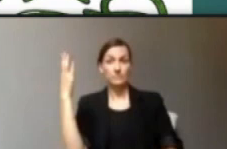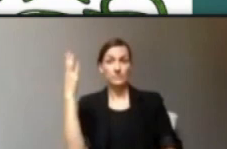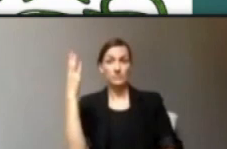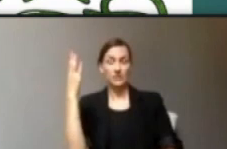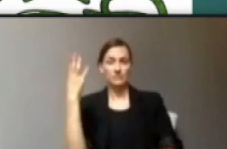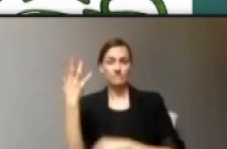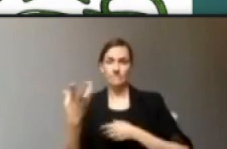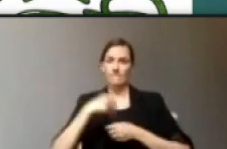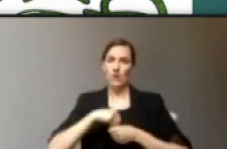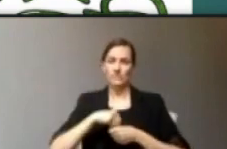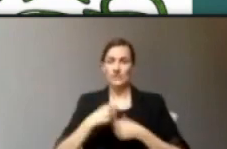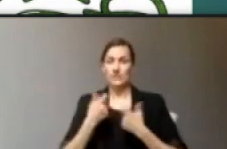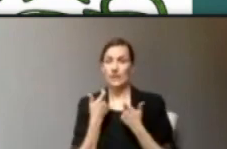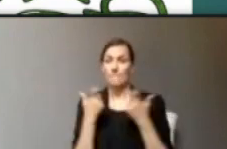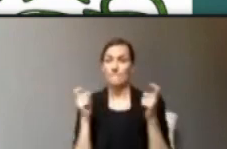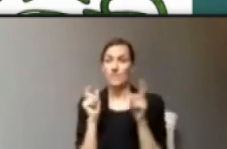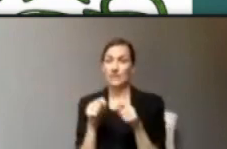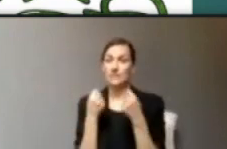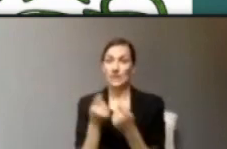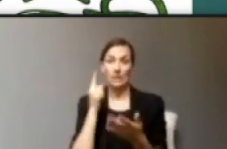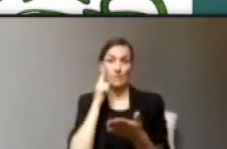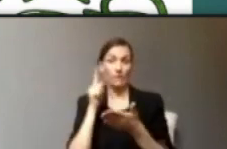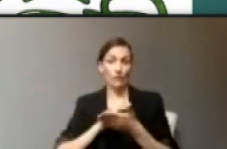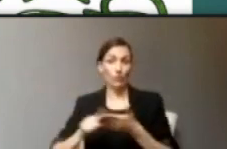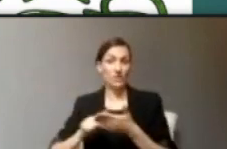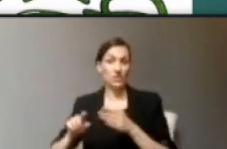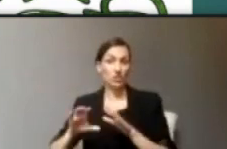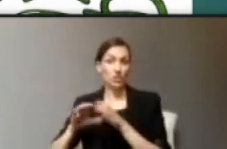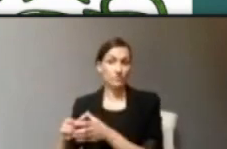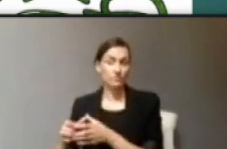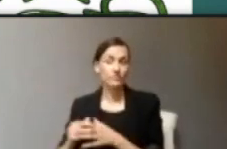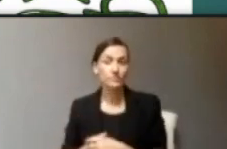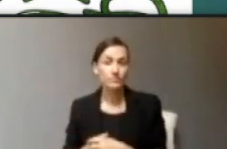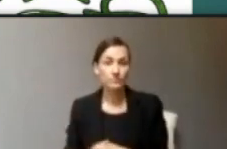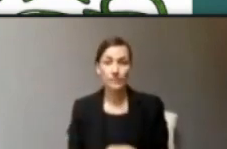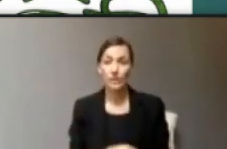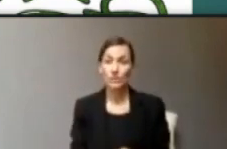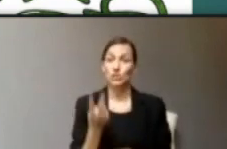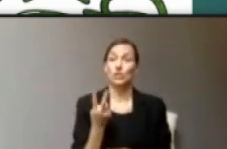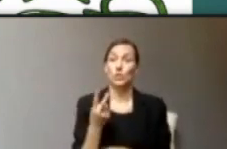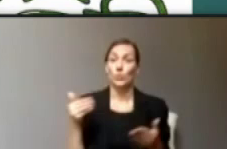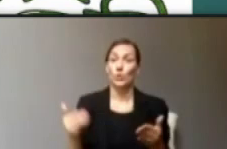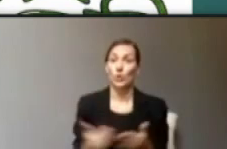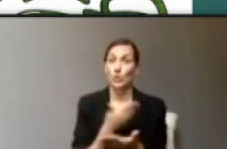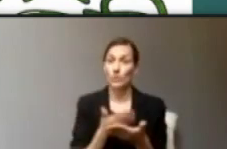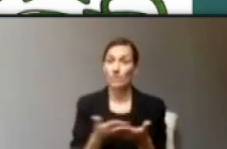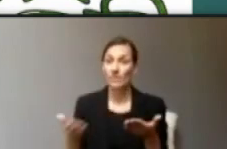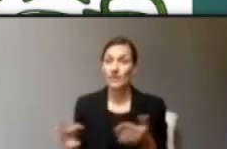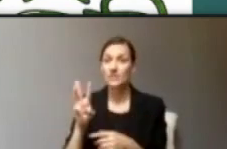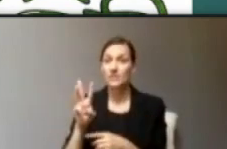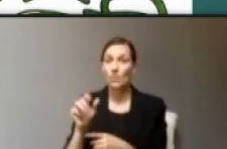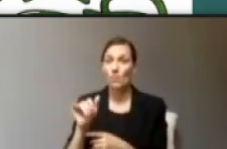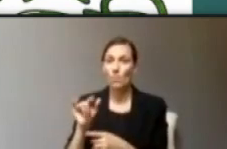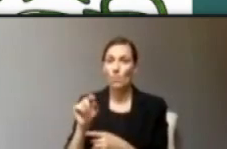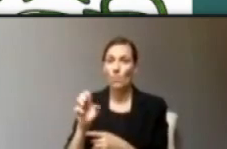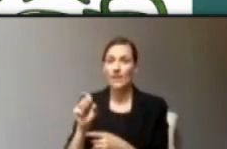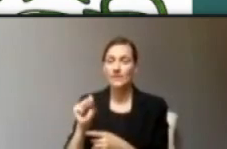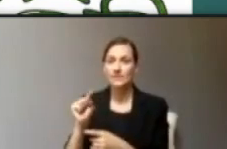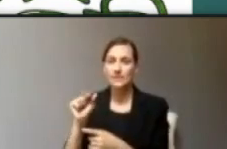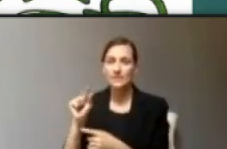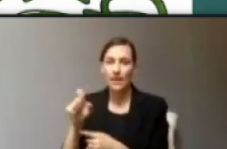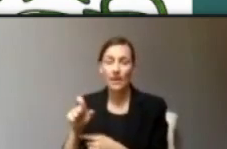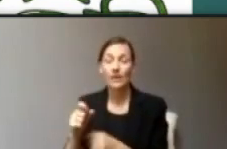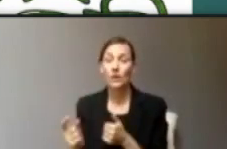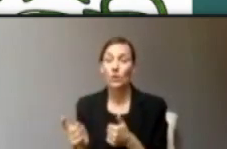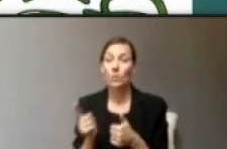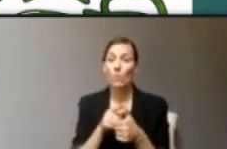team of investigators housed at two relatively new entities here at Wayne State and in Detroit. One is the